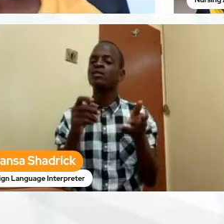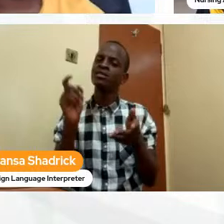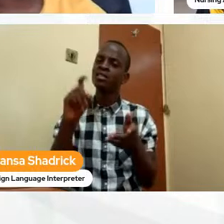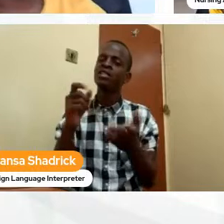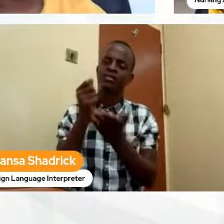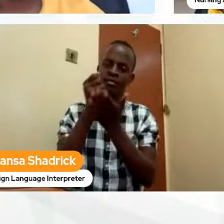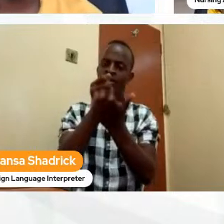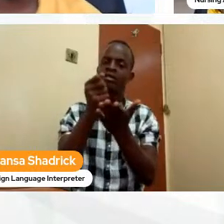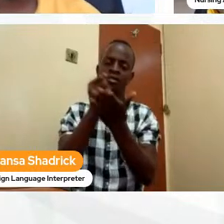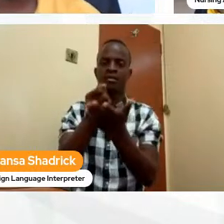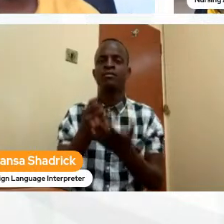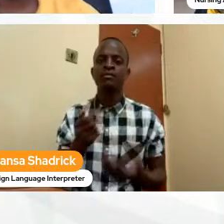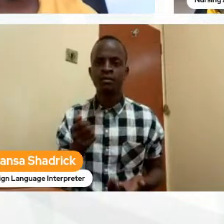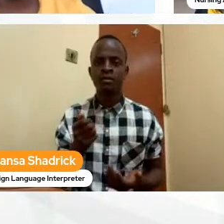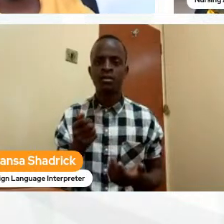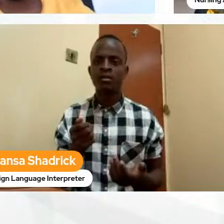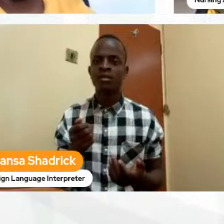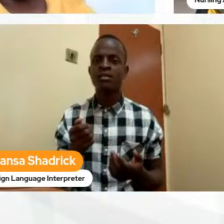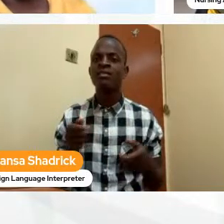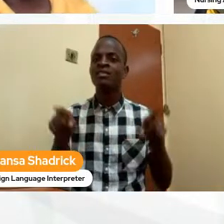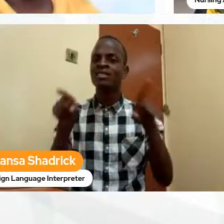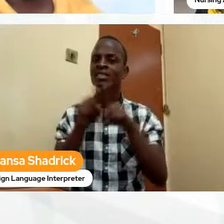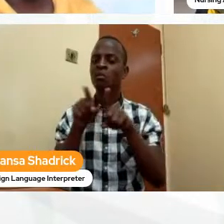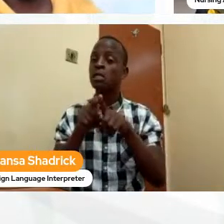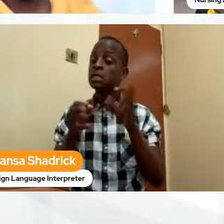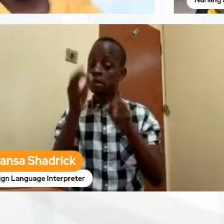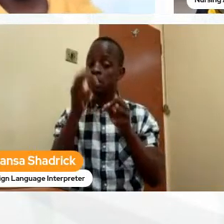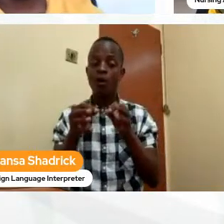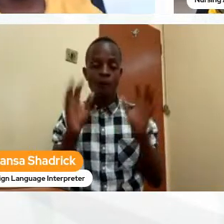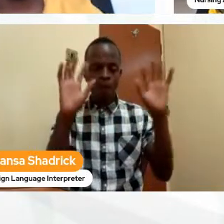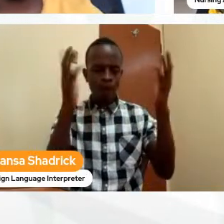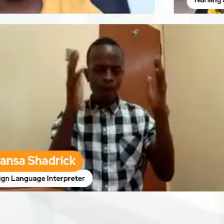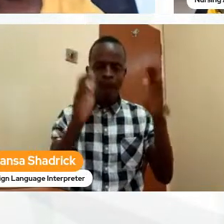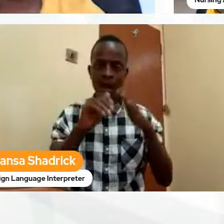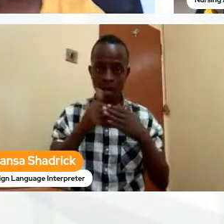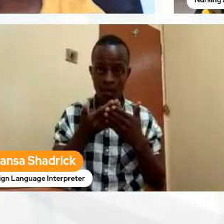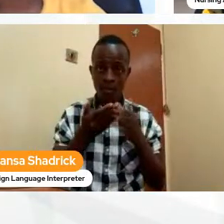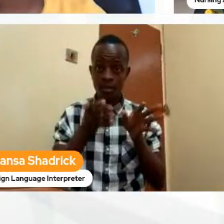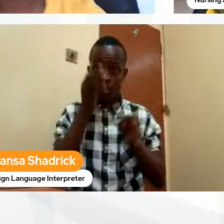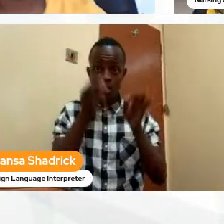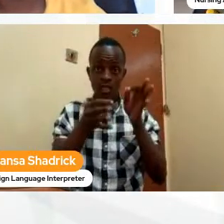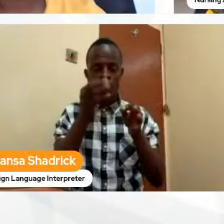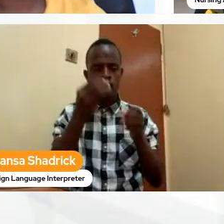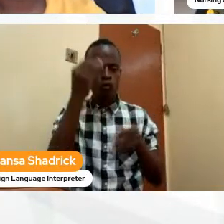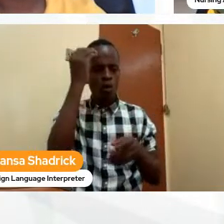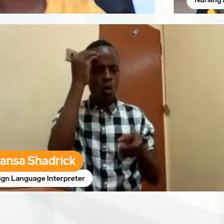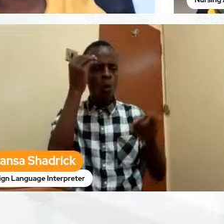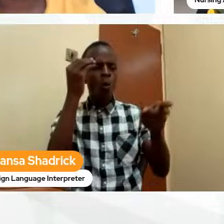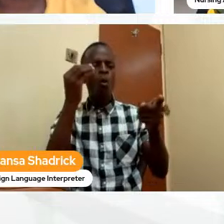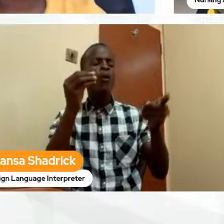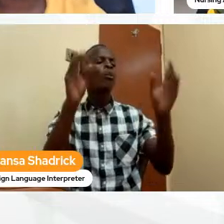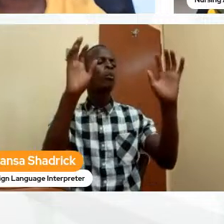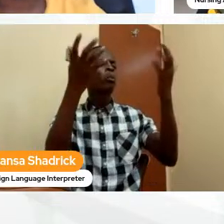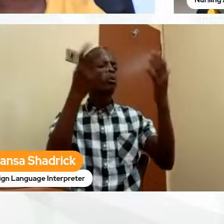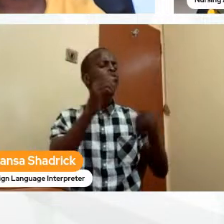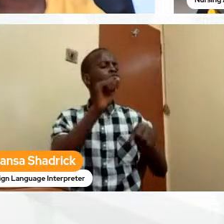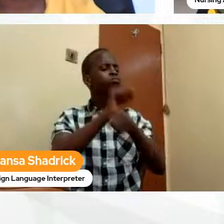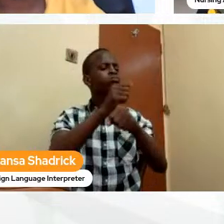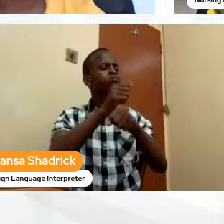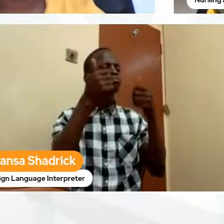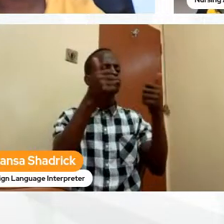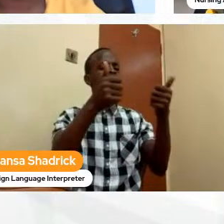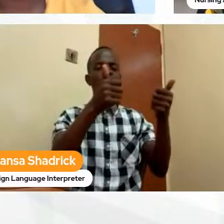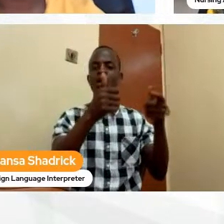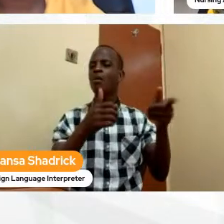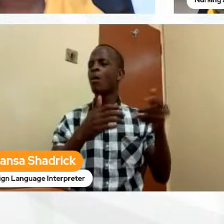and they can only be boosted or motivated if they're being nominated as health heroes.